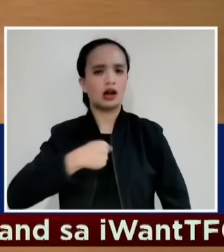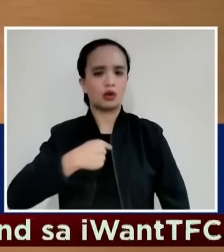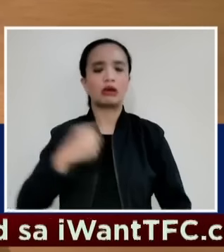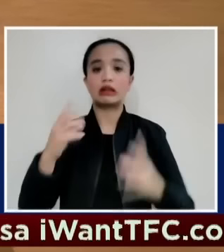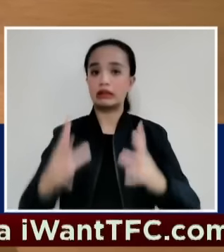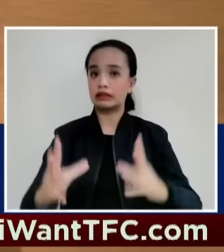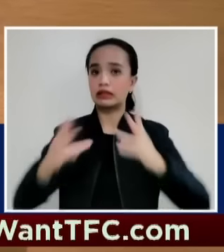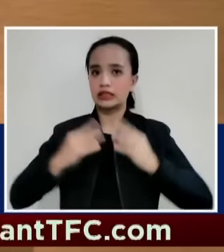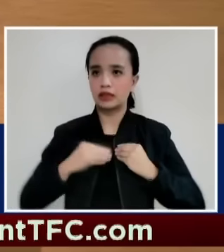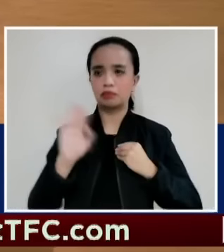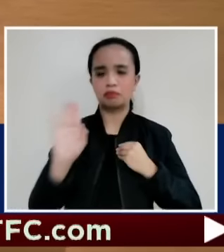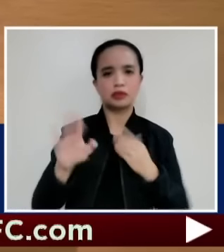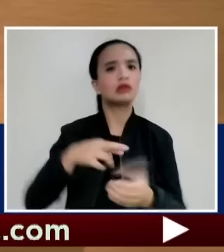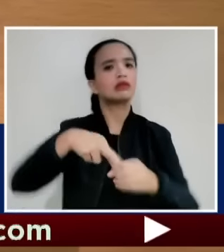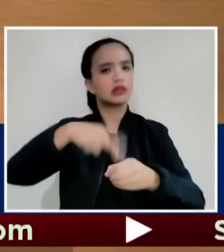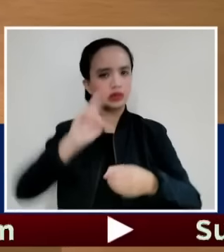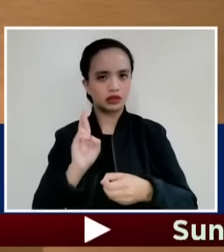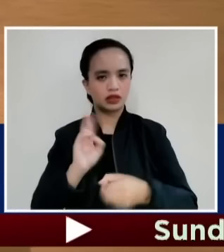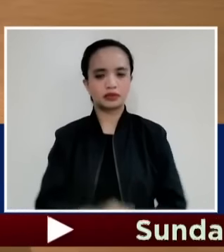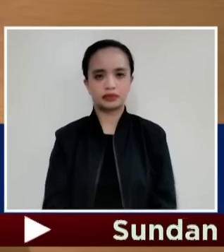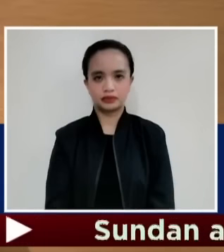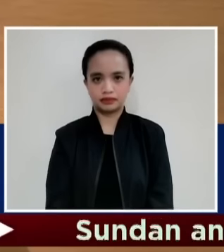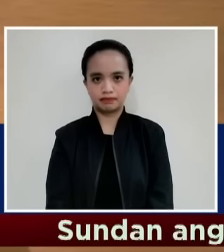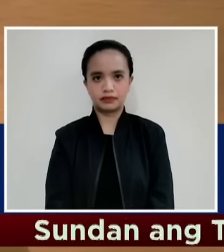their resignations.